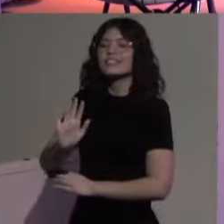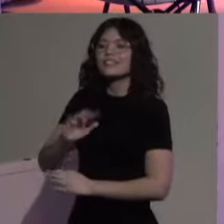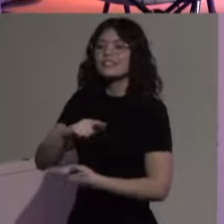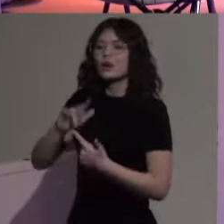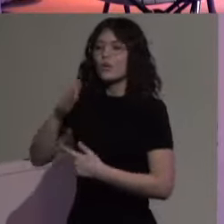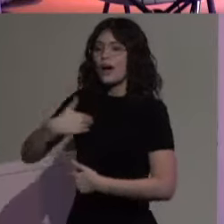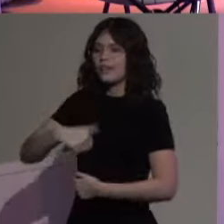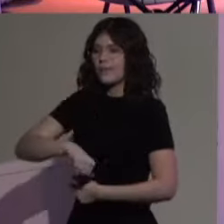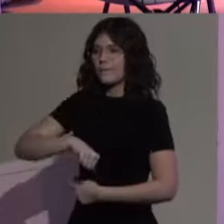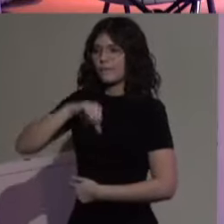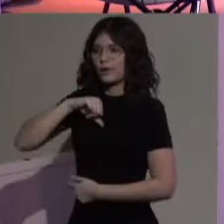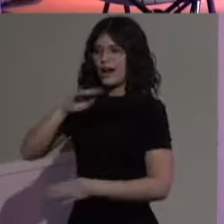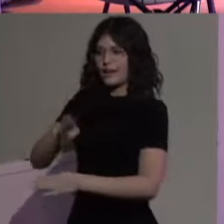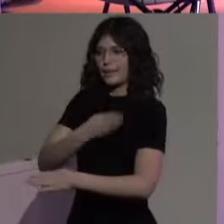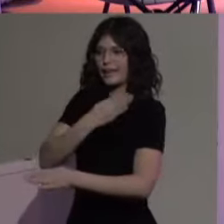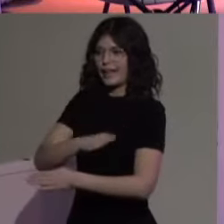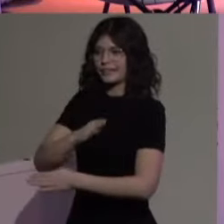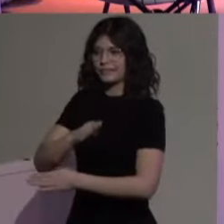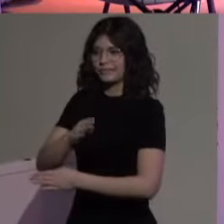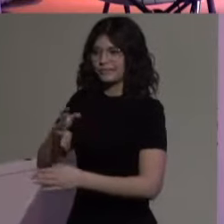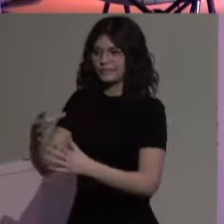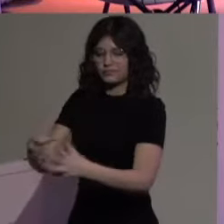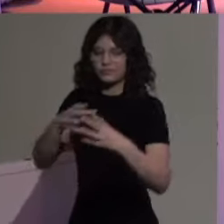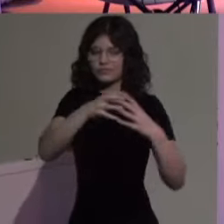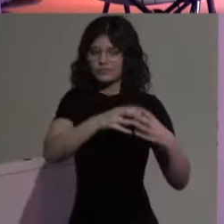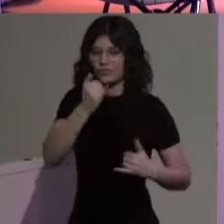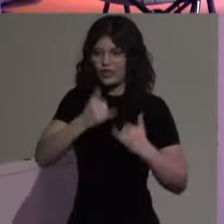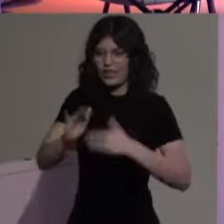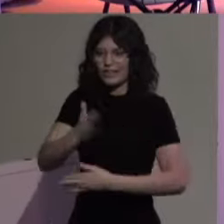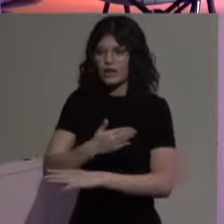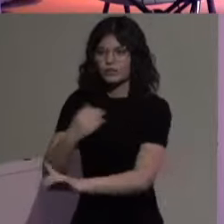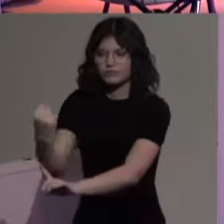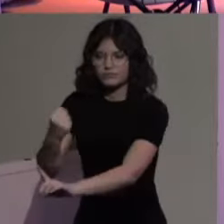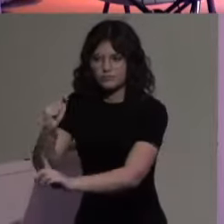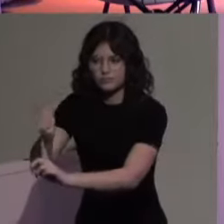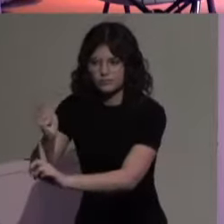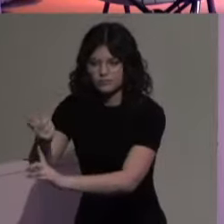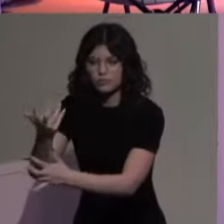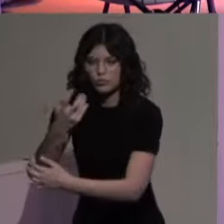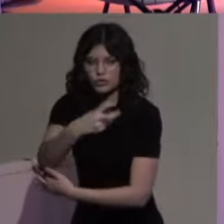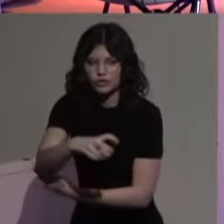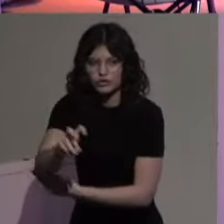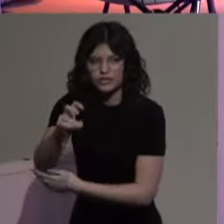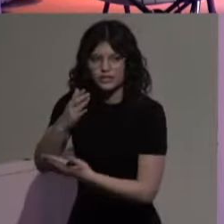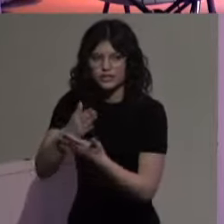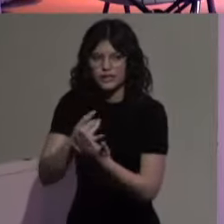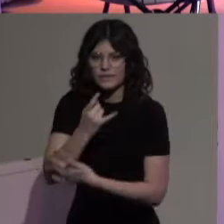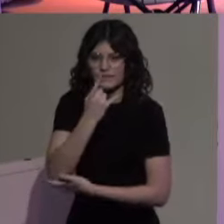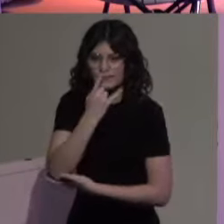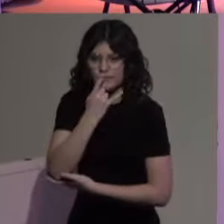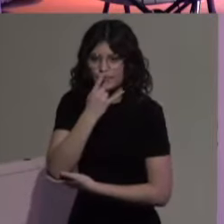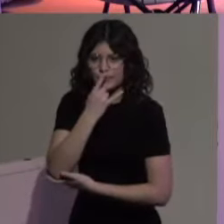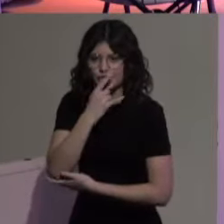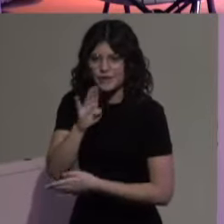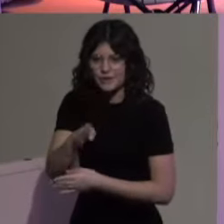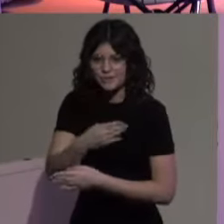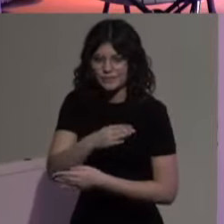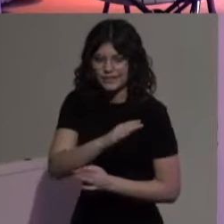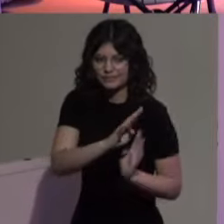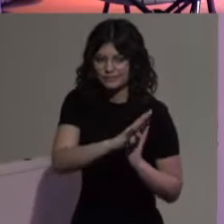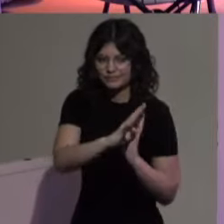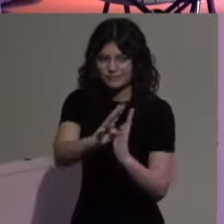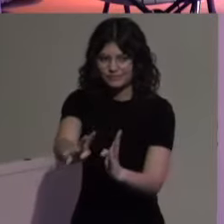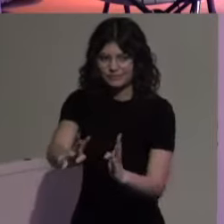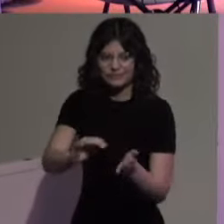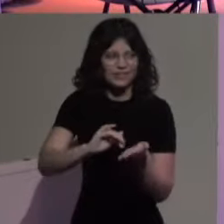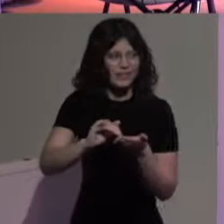Band up here for our last song. Pride Band, hold on, though. We just want to transition some Bulldog Band members off. Excuse me, Lucky